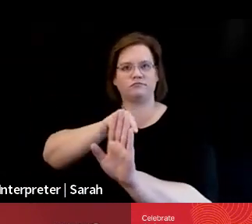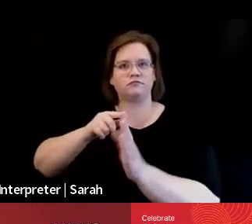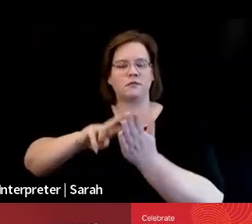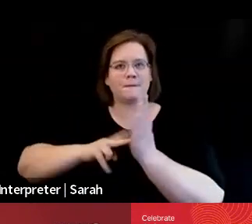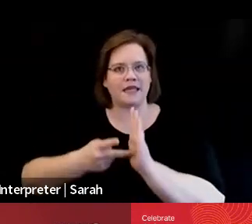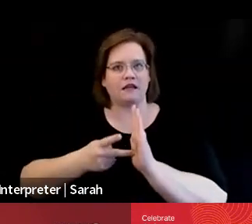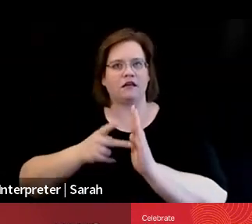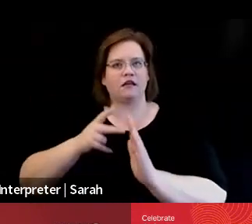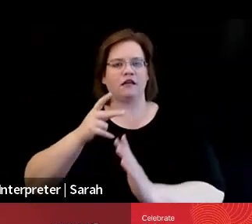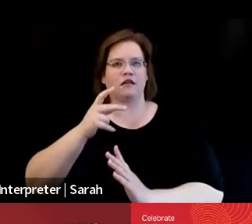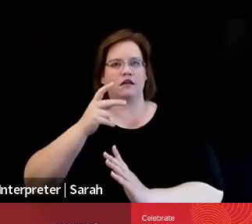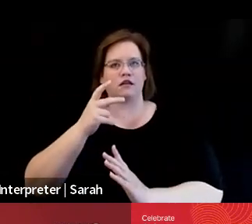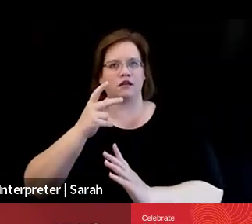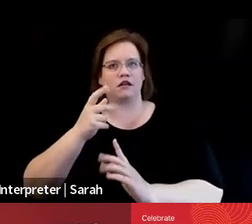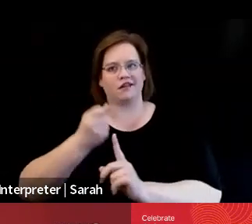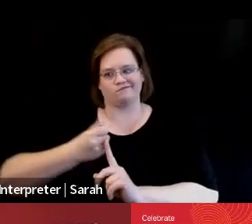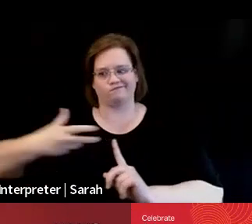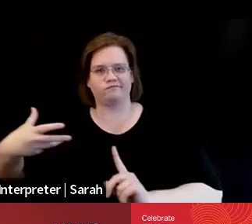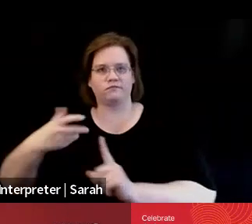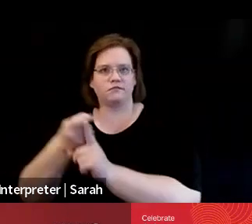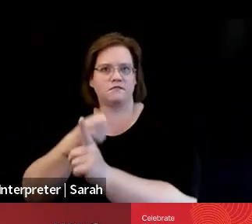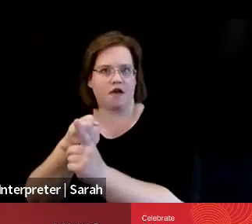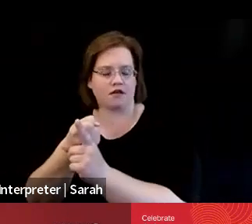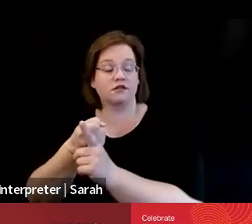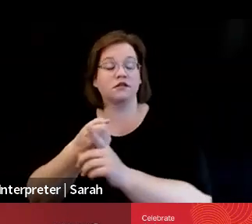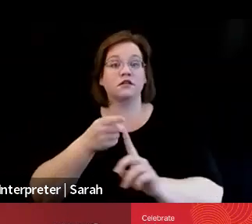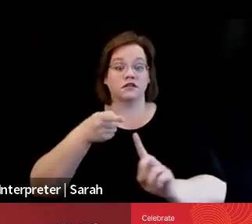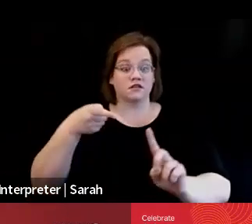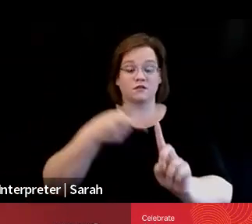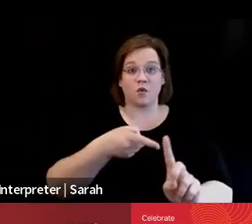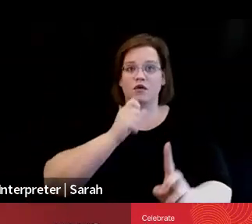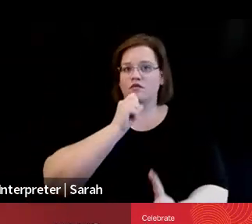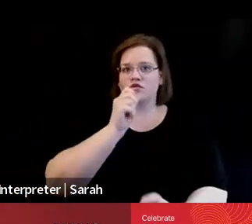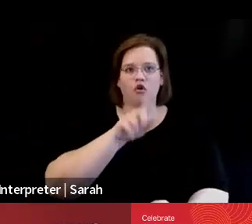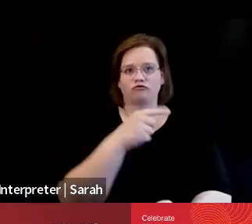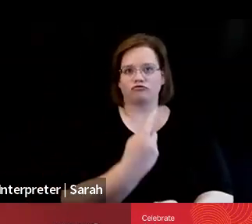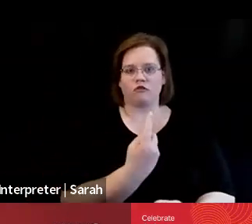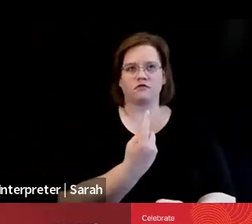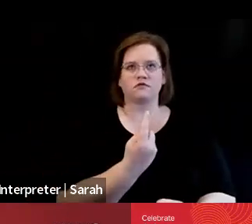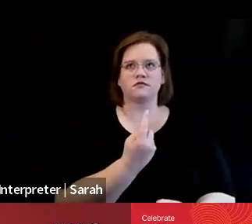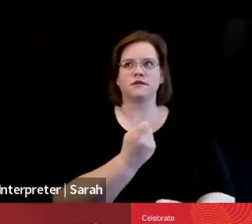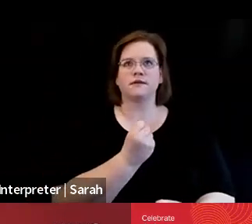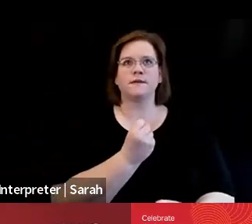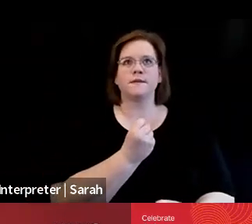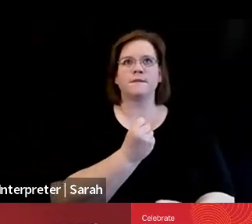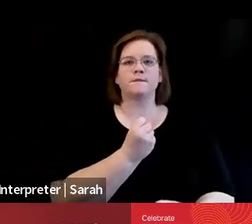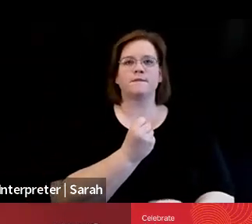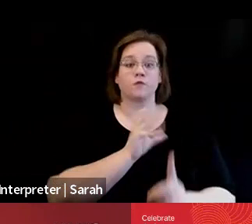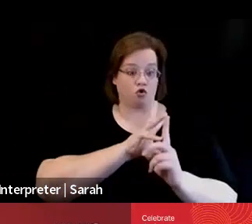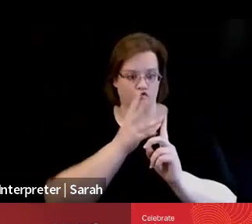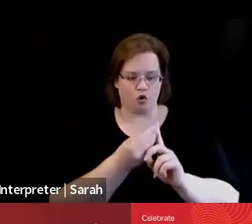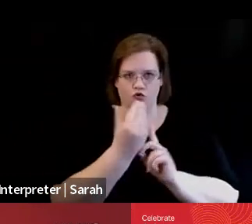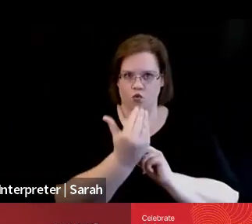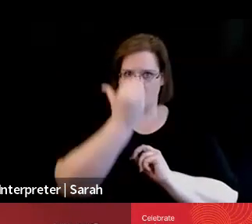brings up a little bit of kind of the larger point that I think it's not just a question of kind of the cultural know-how to know